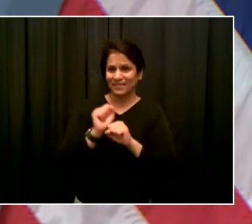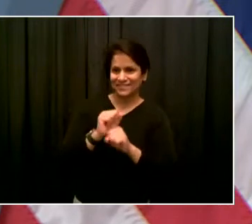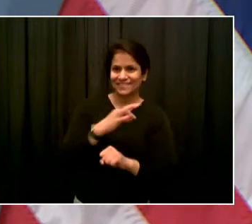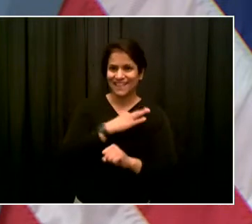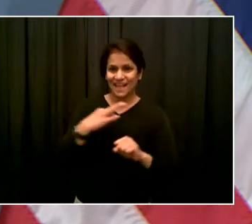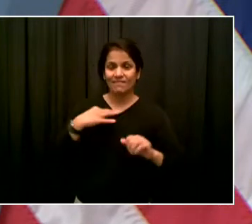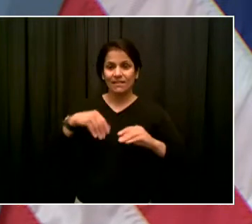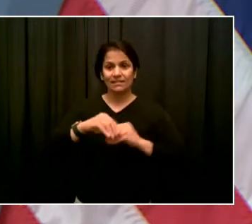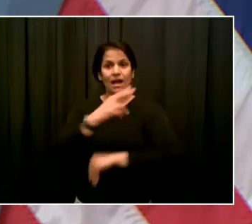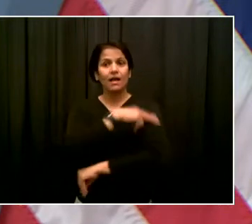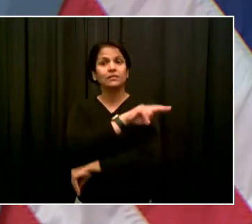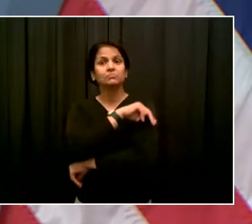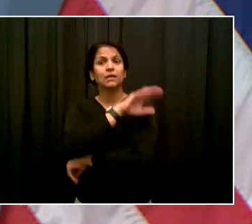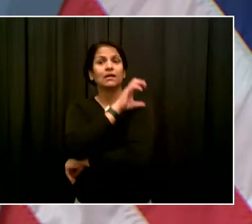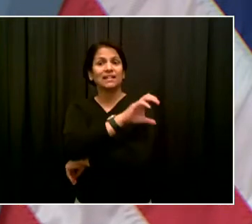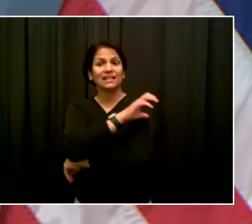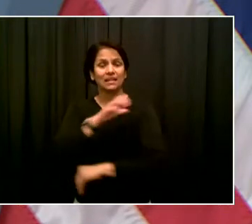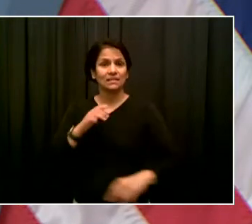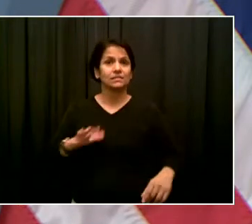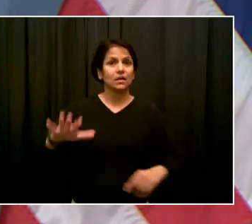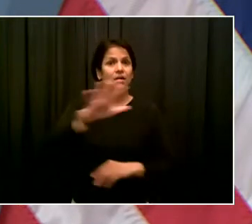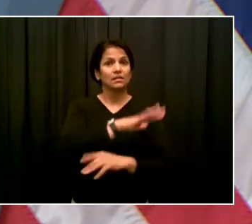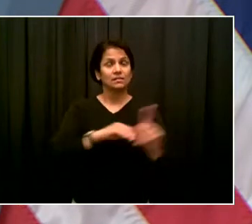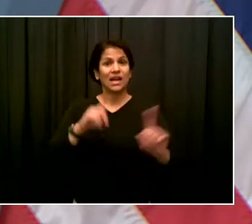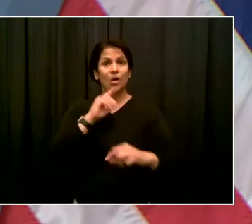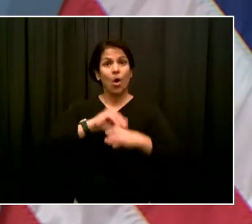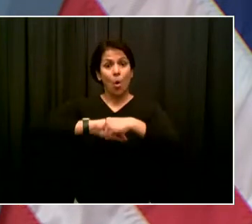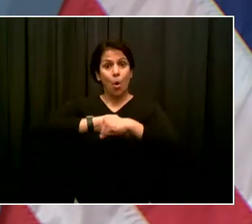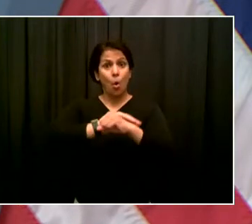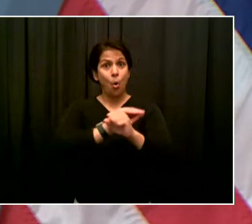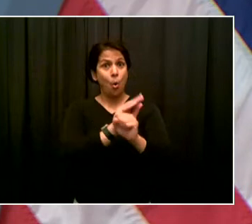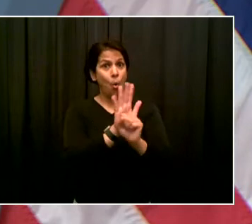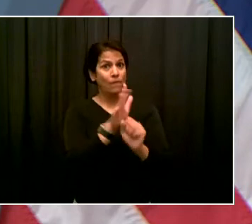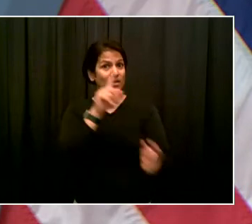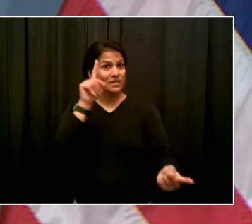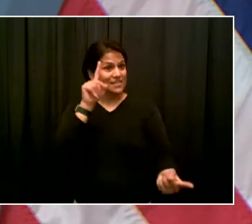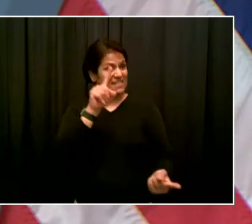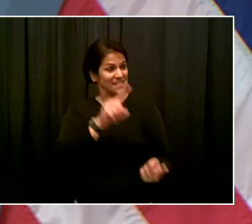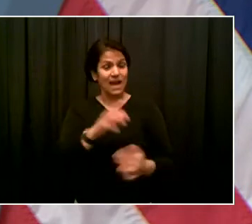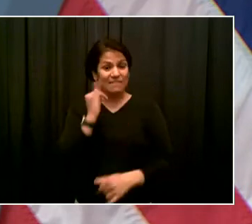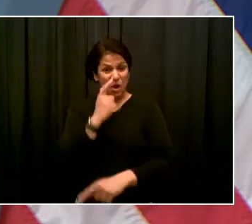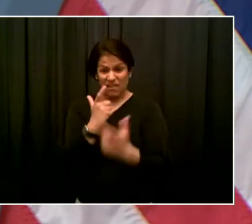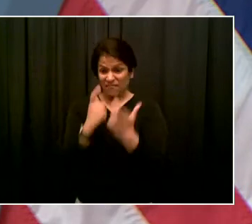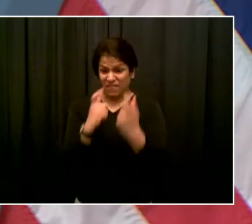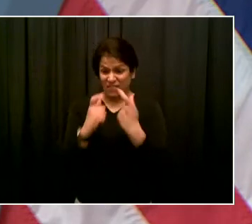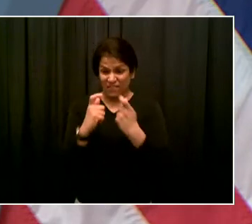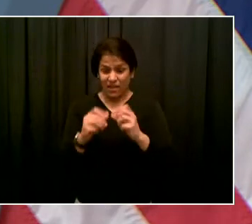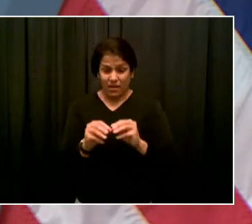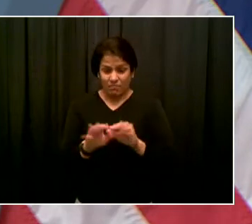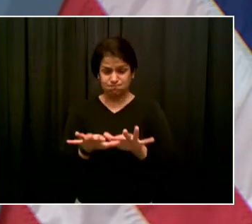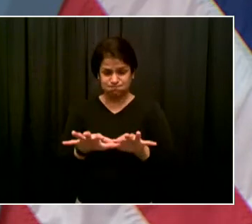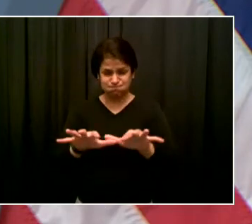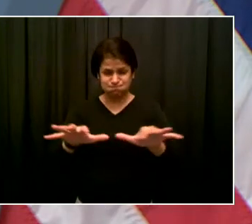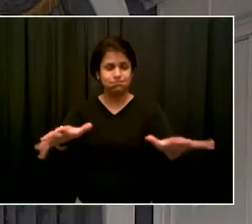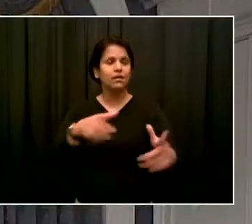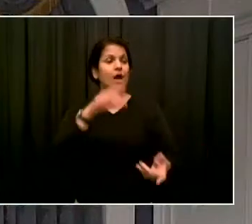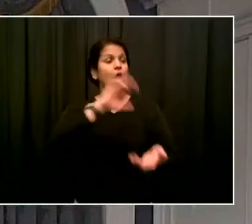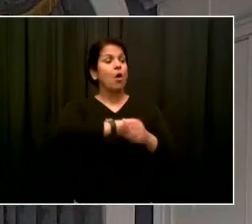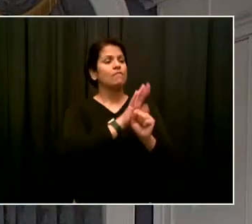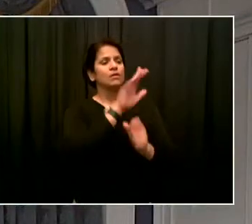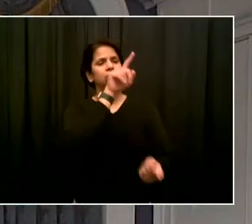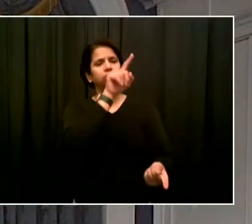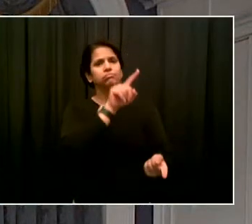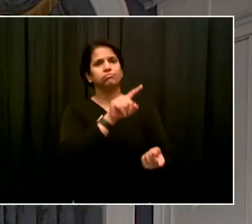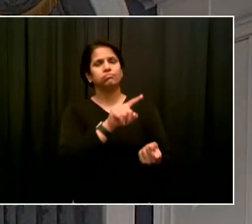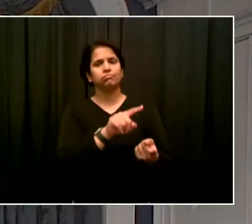Mayor. Share your story, save a life. Together, we can save lives and prevent further suffering. Thank you, sir. Thank